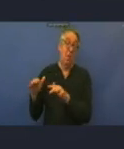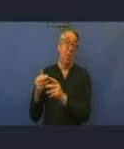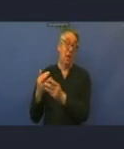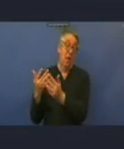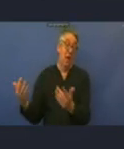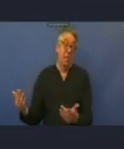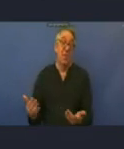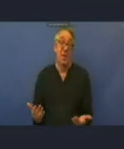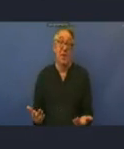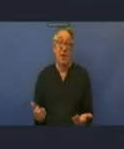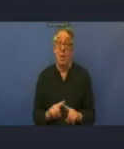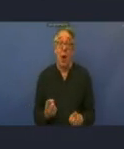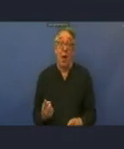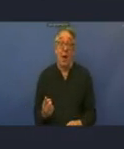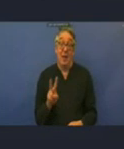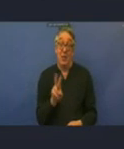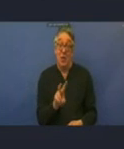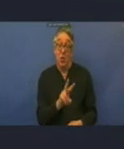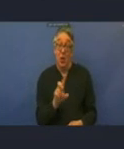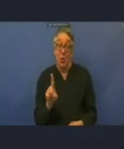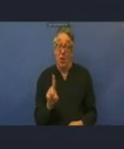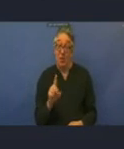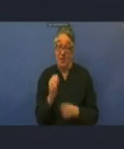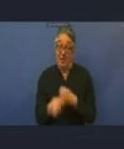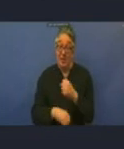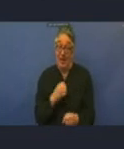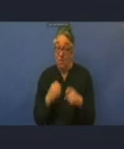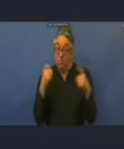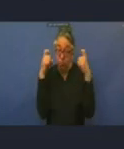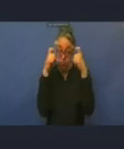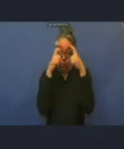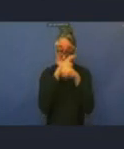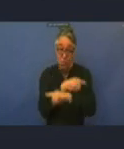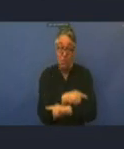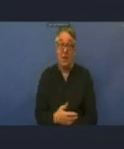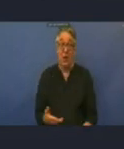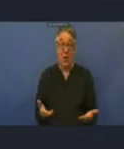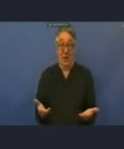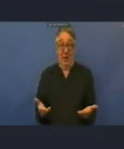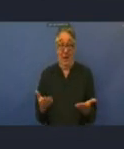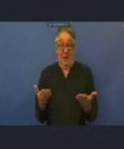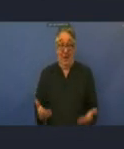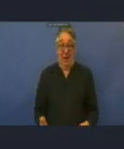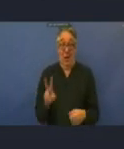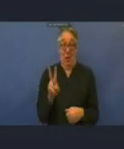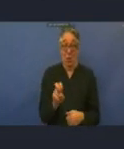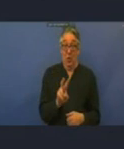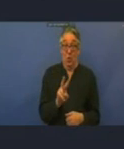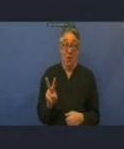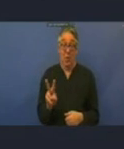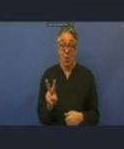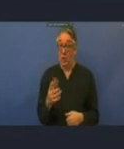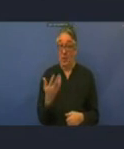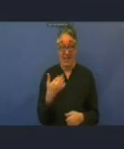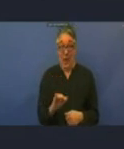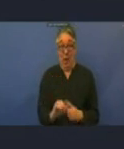very difficult year. This year we are paying again an impact. The late publication of the results is